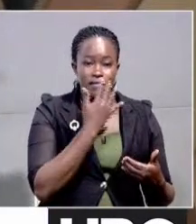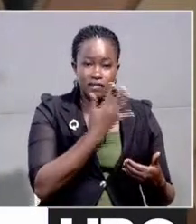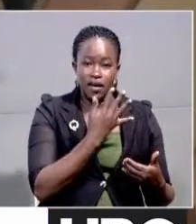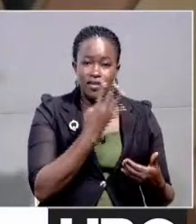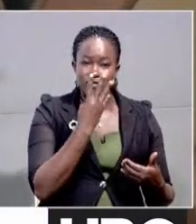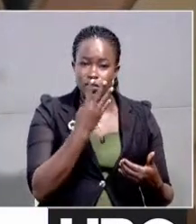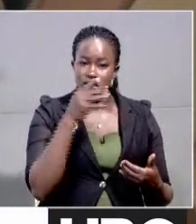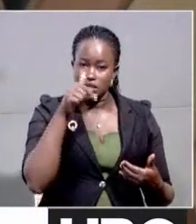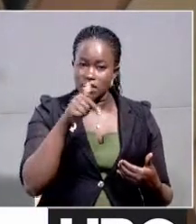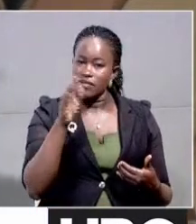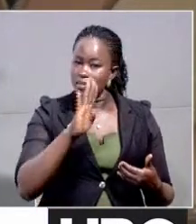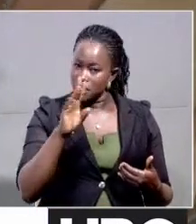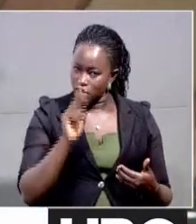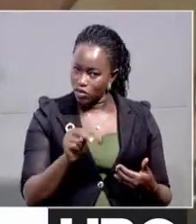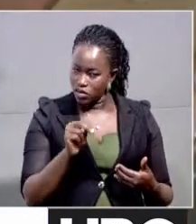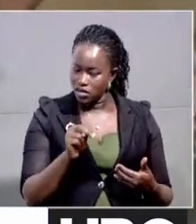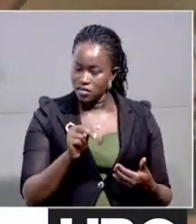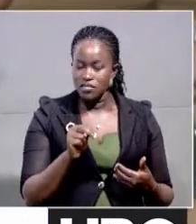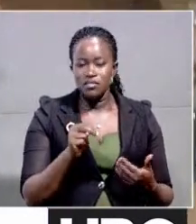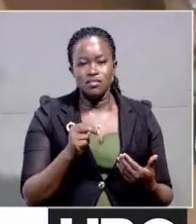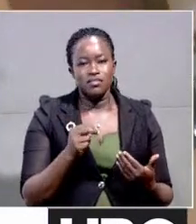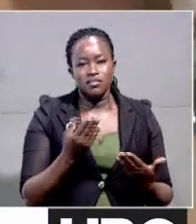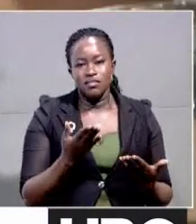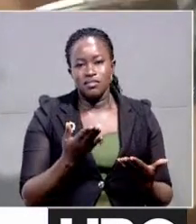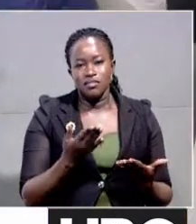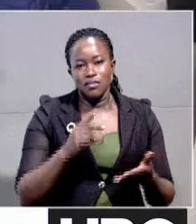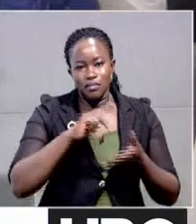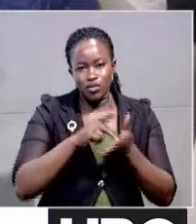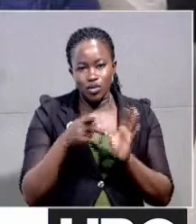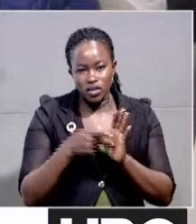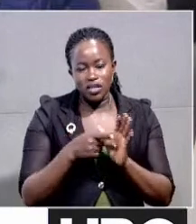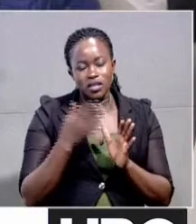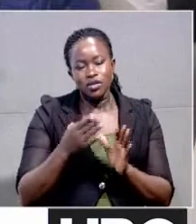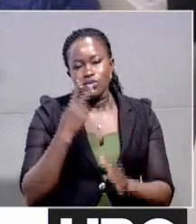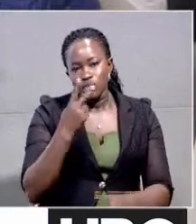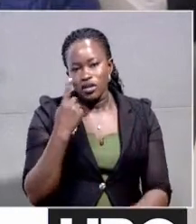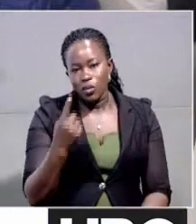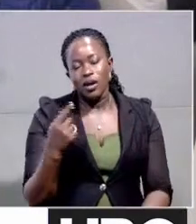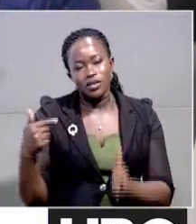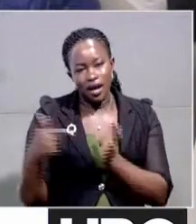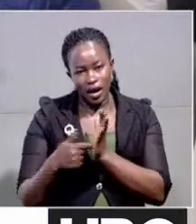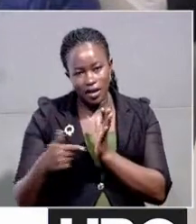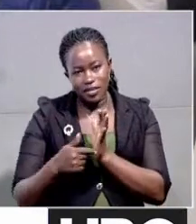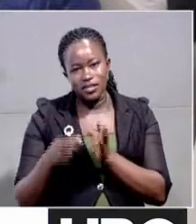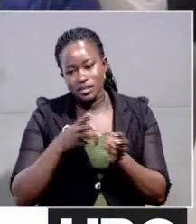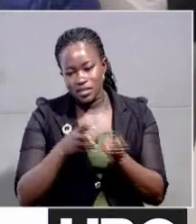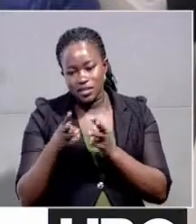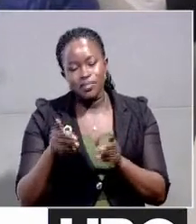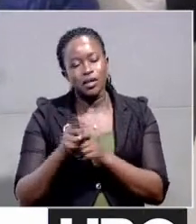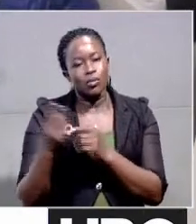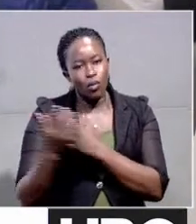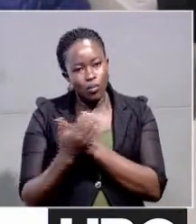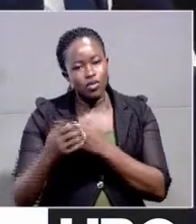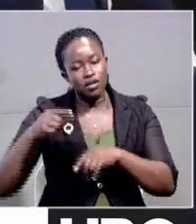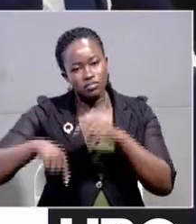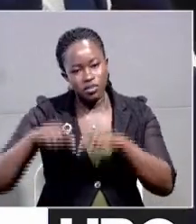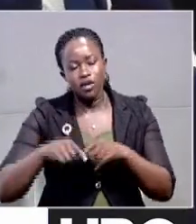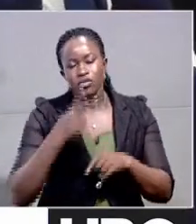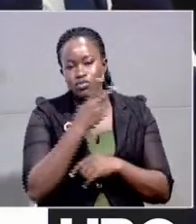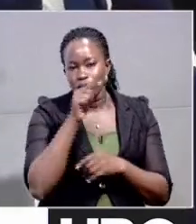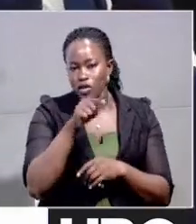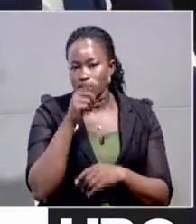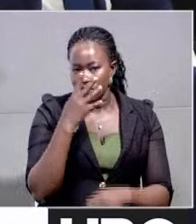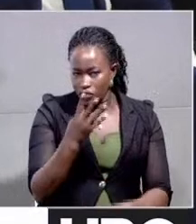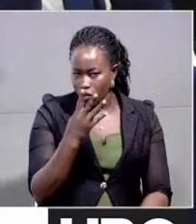547 billion to real estate projects, 21 billion to IT systems and computer equipment, 2.4 billion